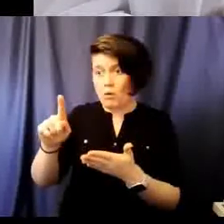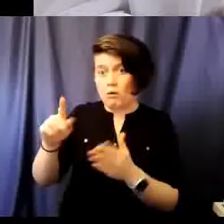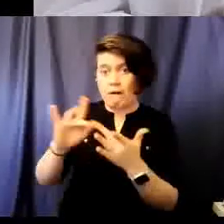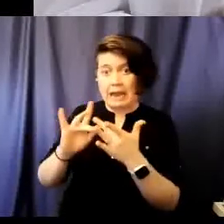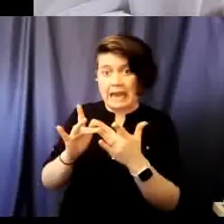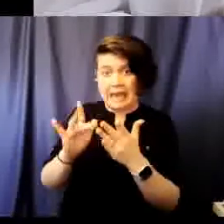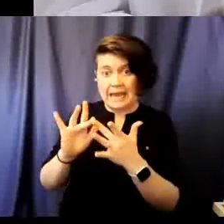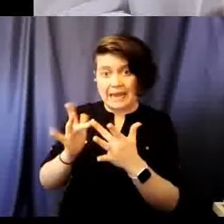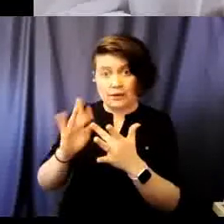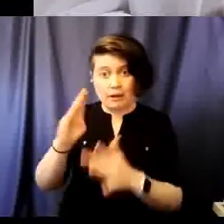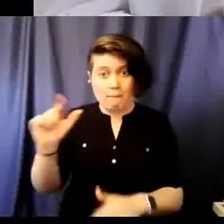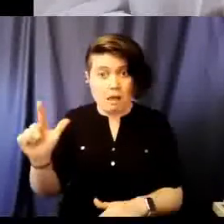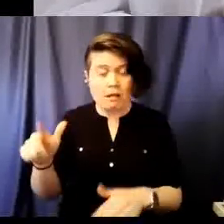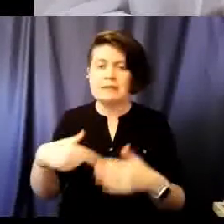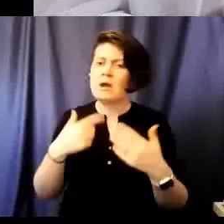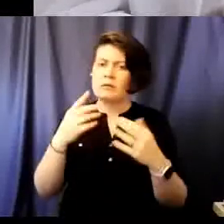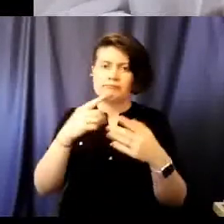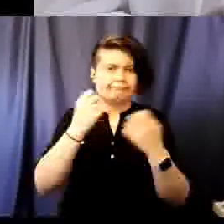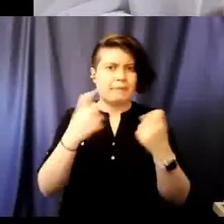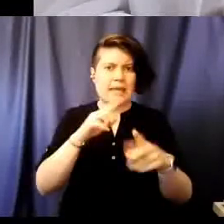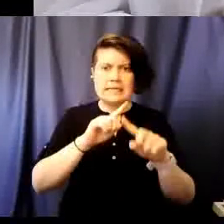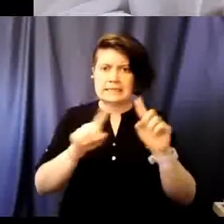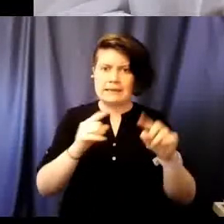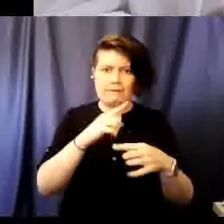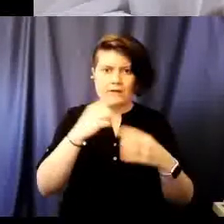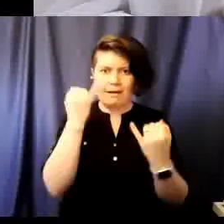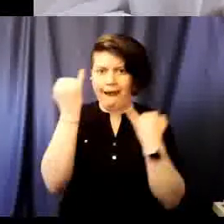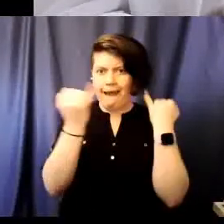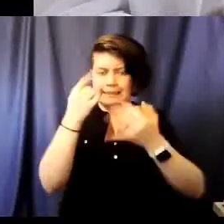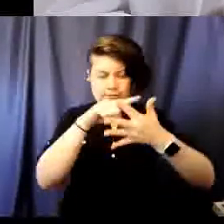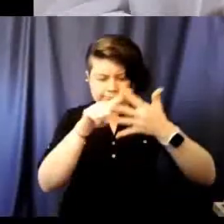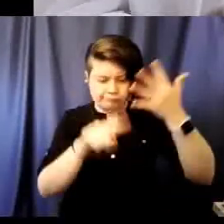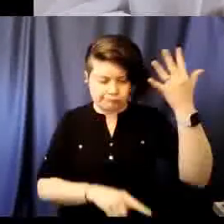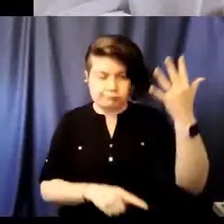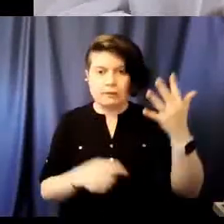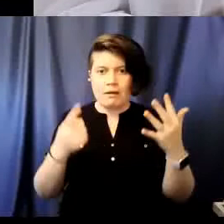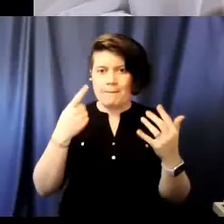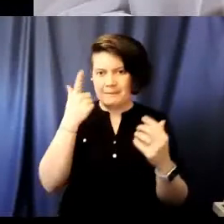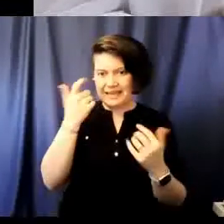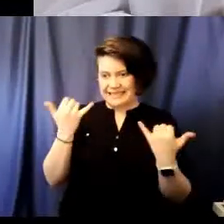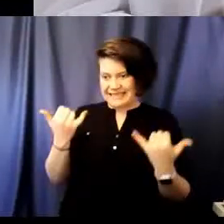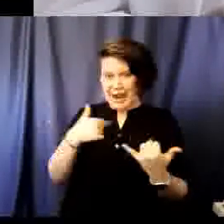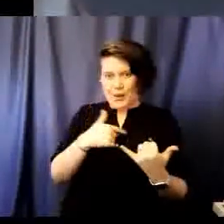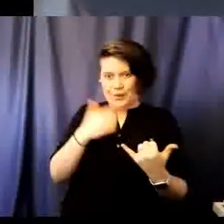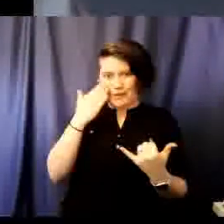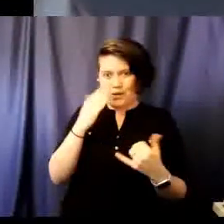technology gap many face now that services have gone virtual.